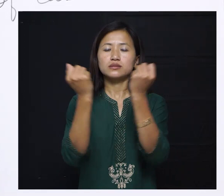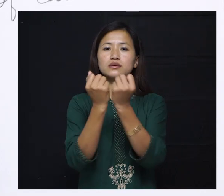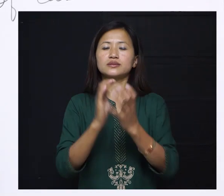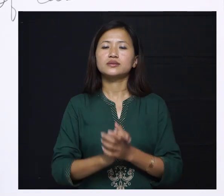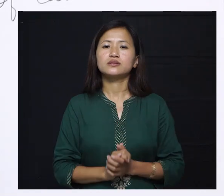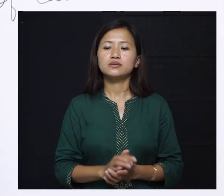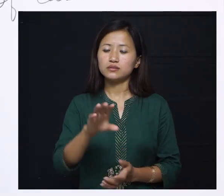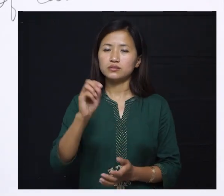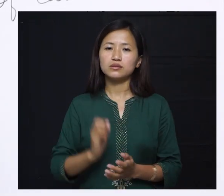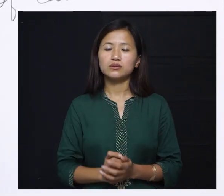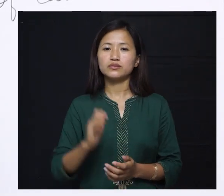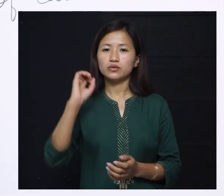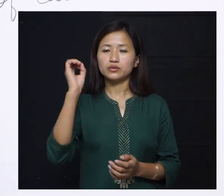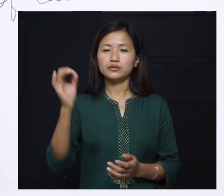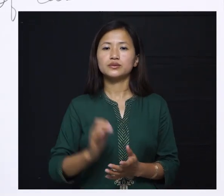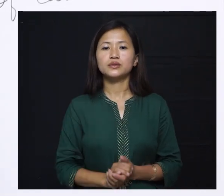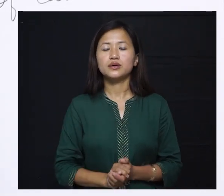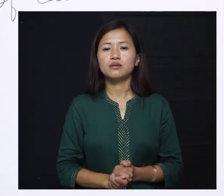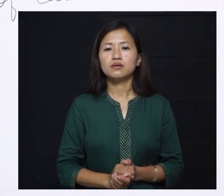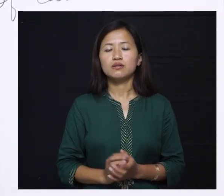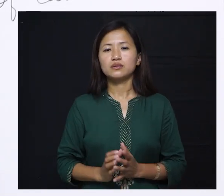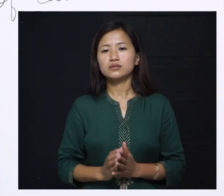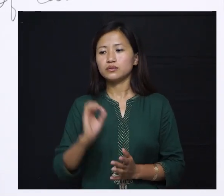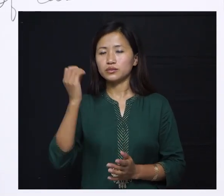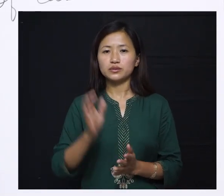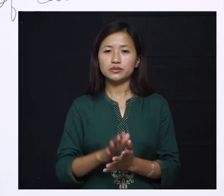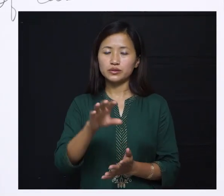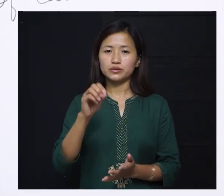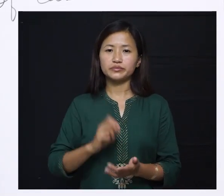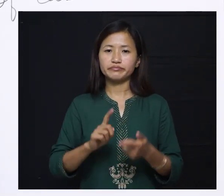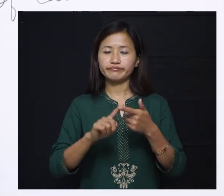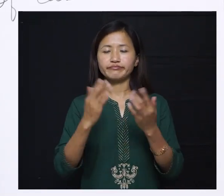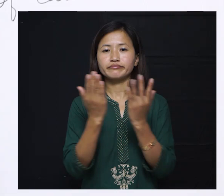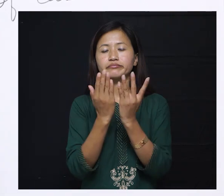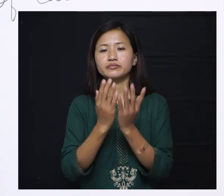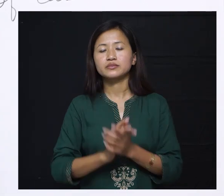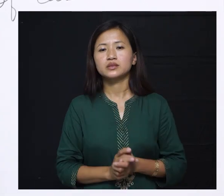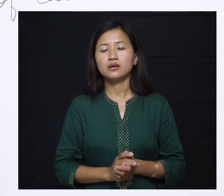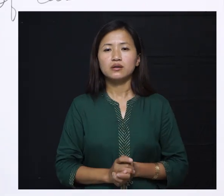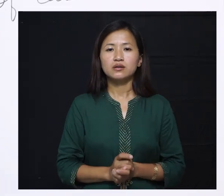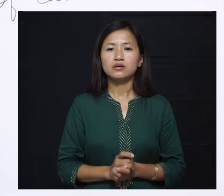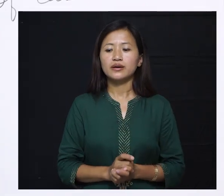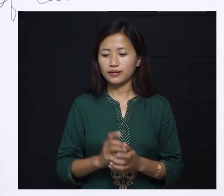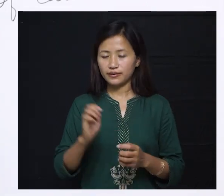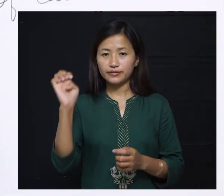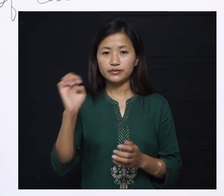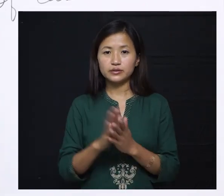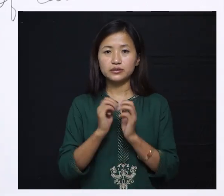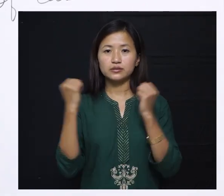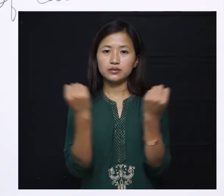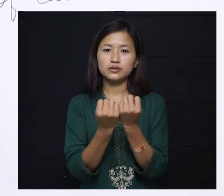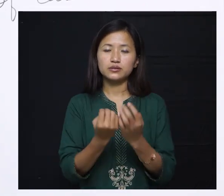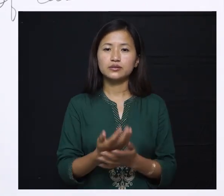also, they got a lot of opportunity. They got the opportunity to get education. And even the society during